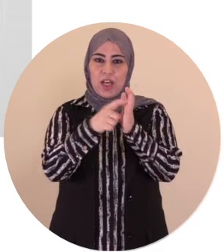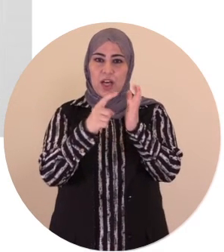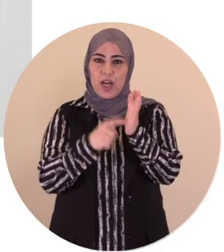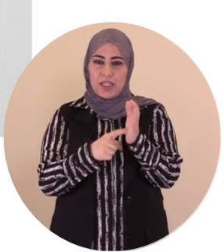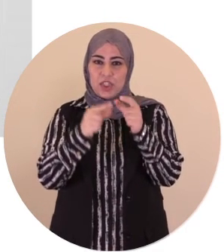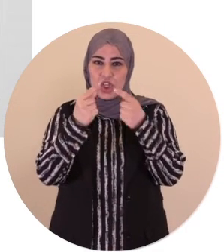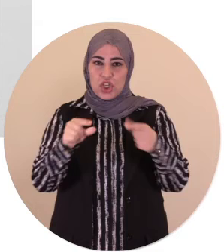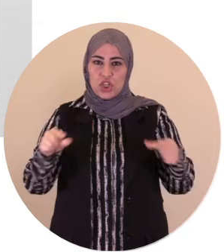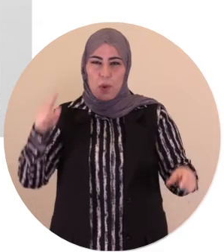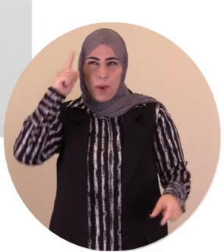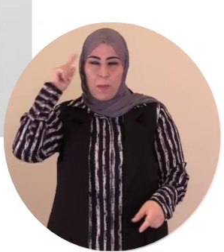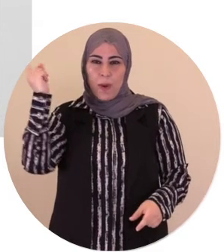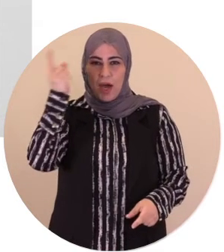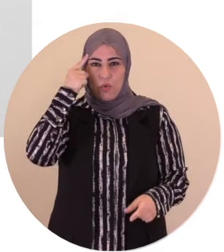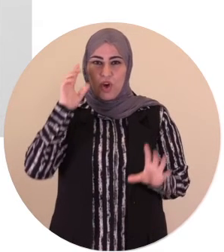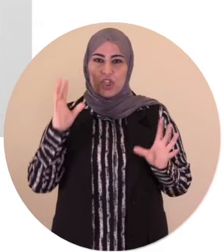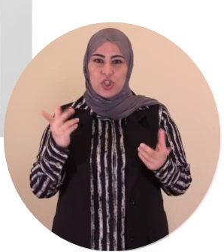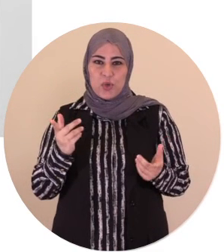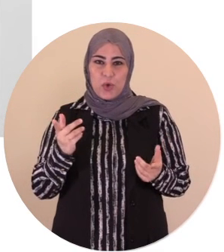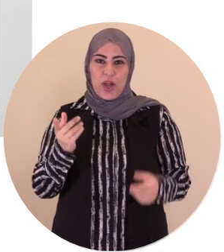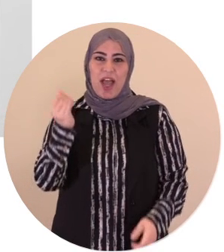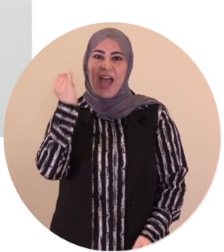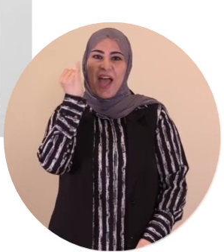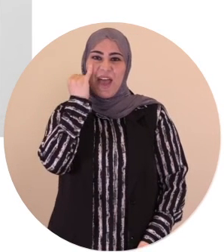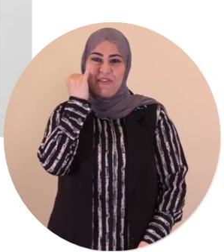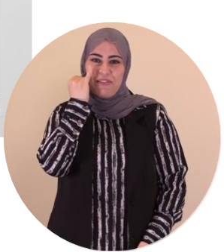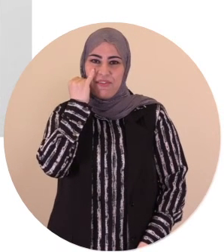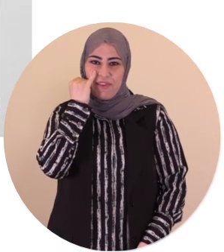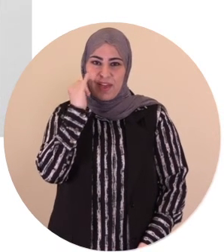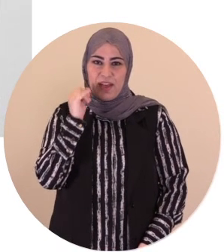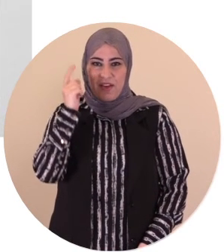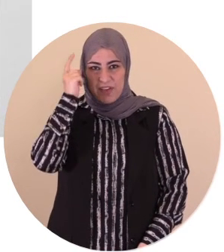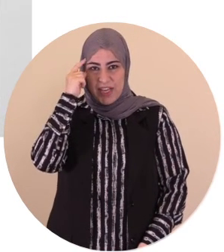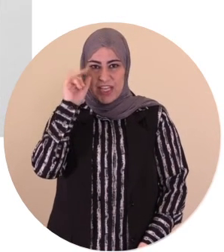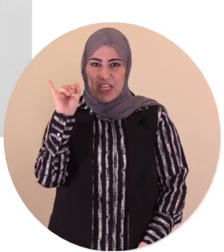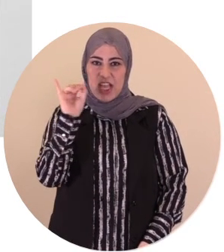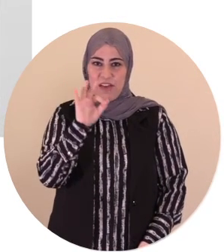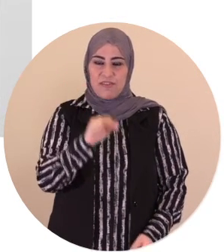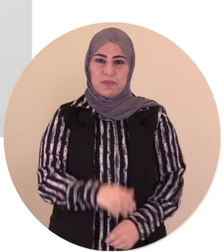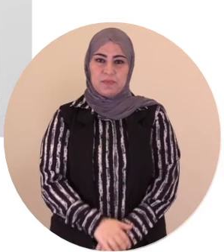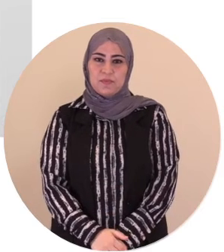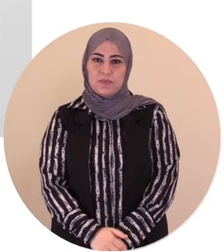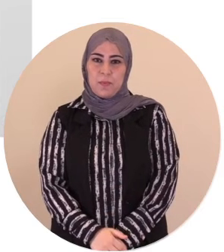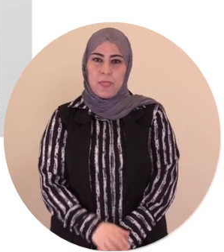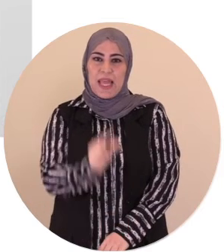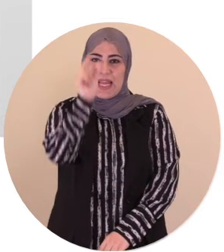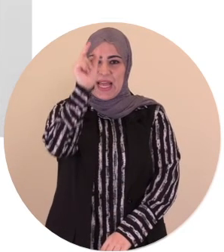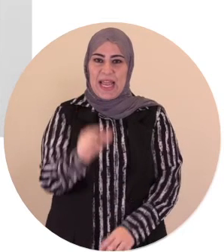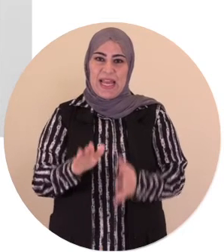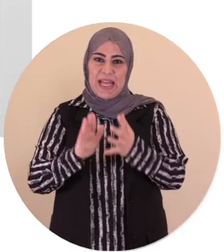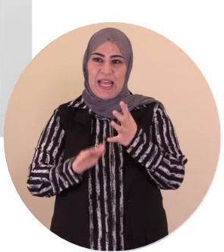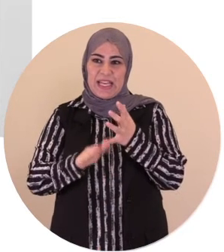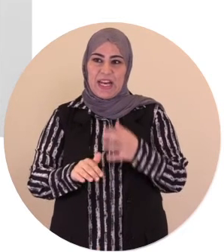Can you guess? It's one of the basic and the easiest rules you've probably covered.